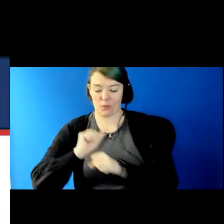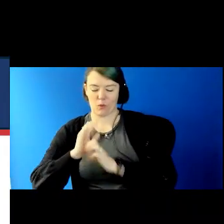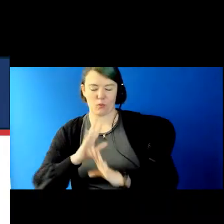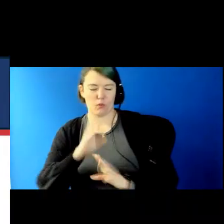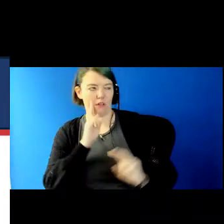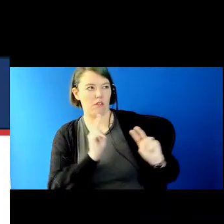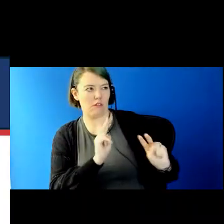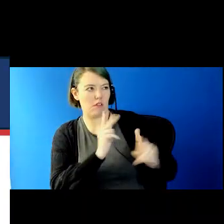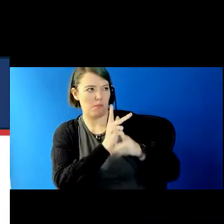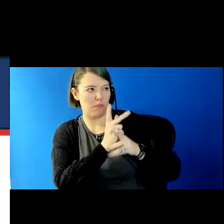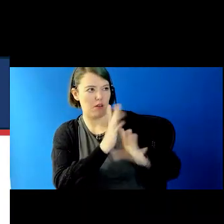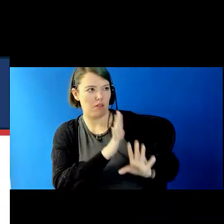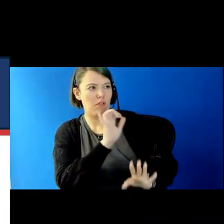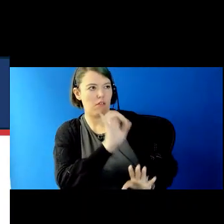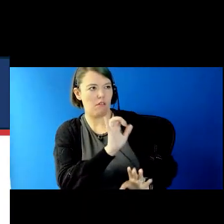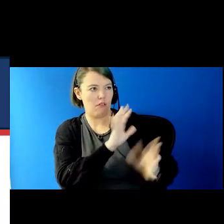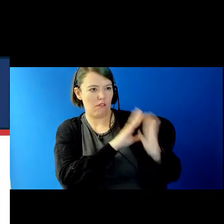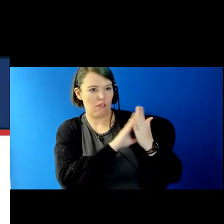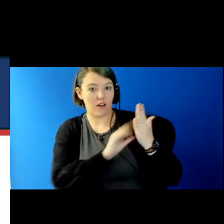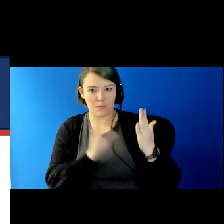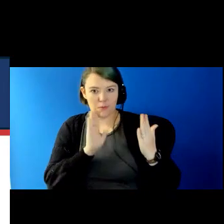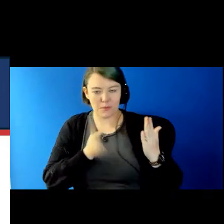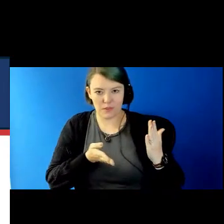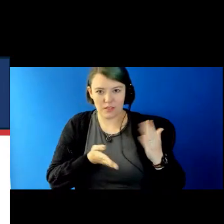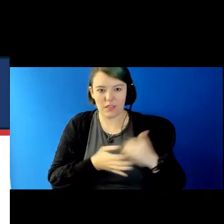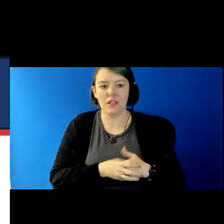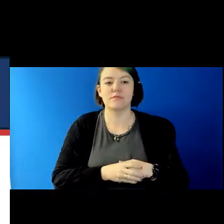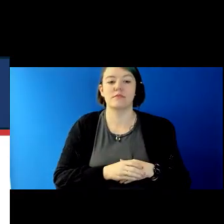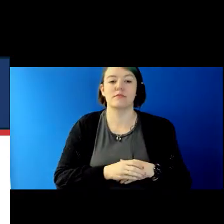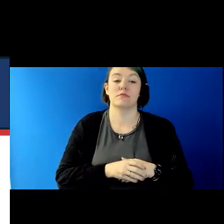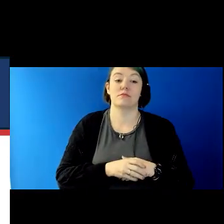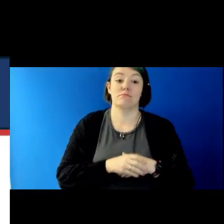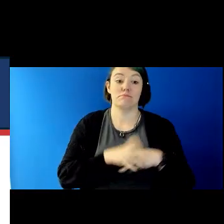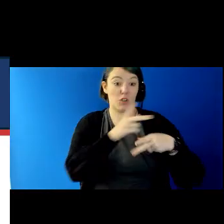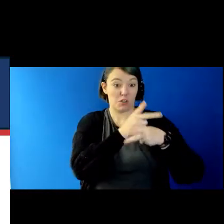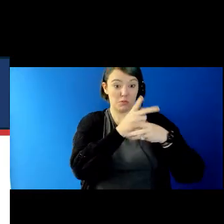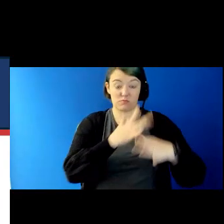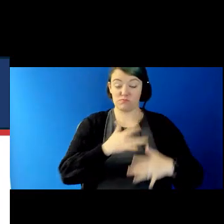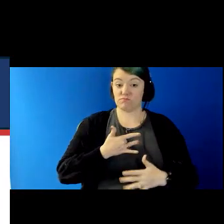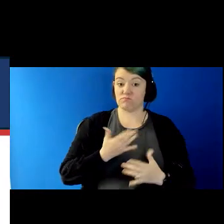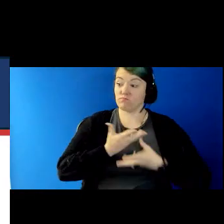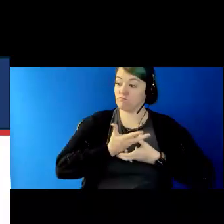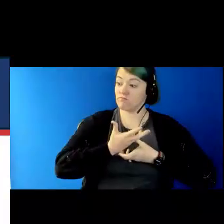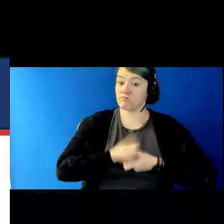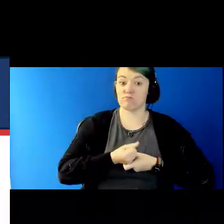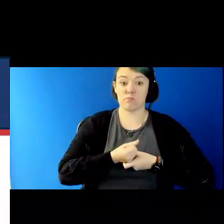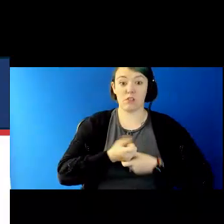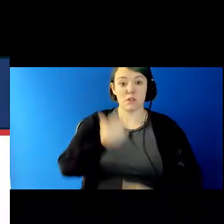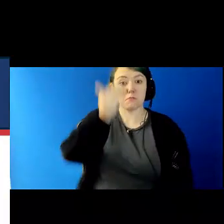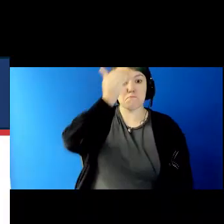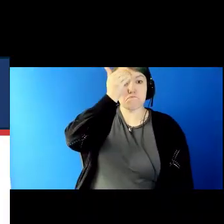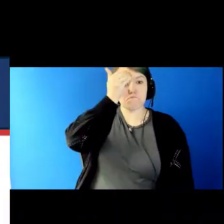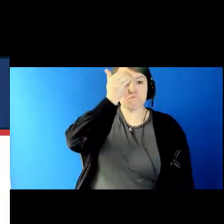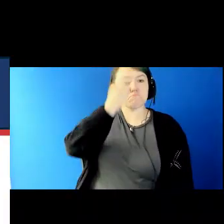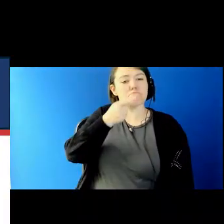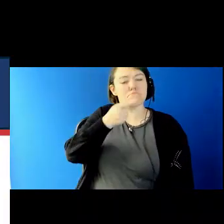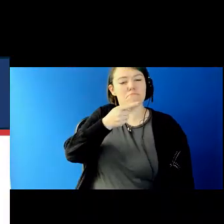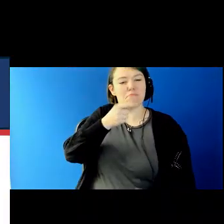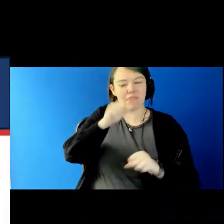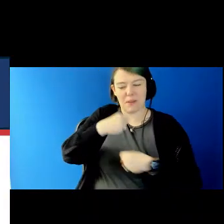when supervisors feel confident and informed, they create environments where employees with disabilities feel at ease, supported,